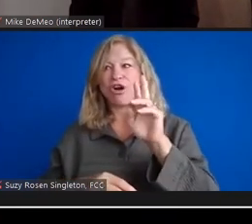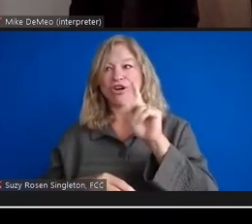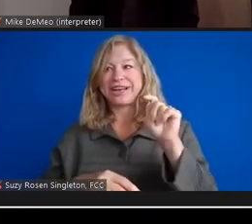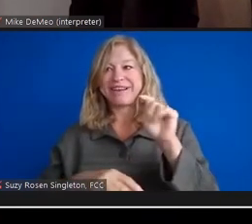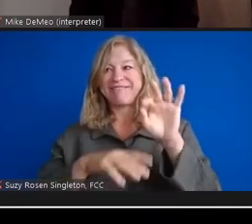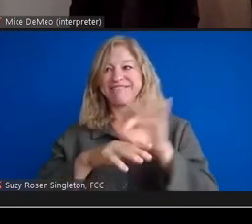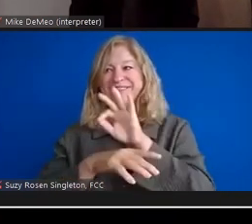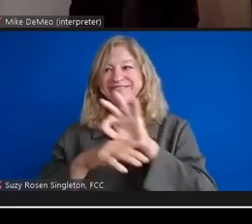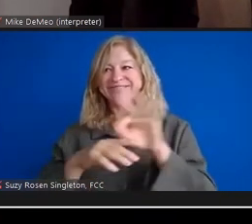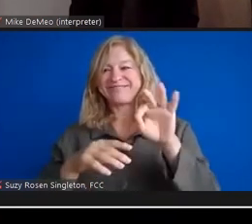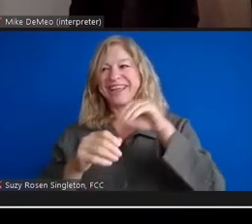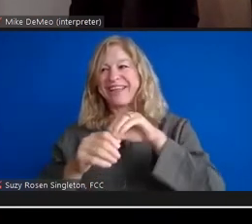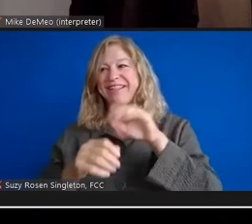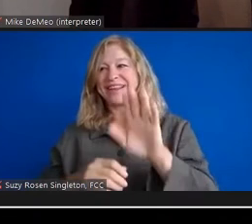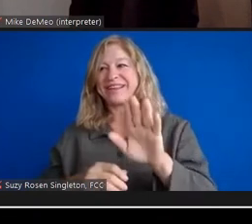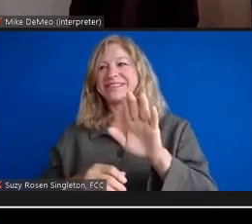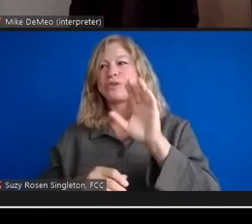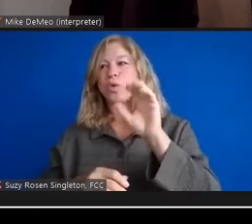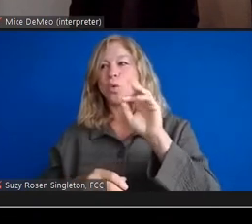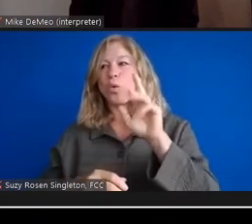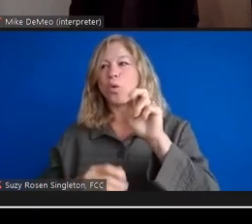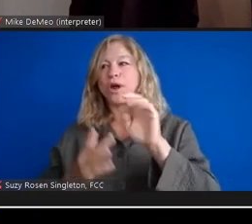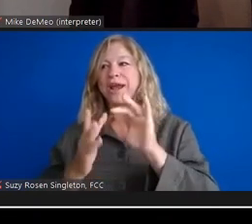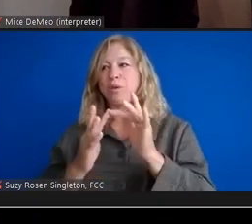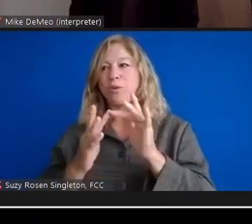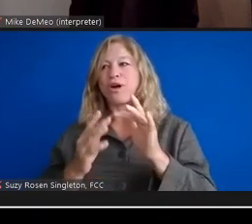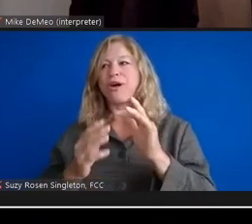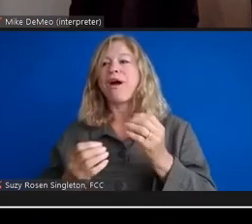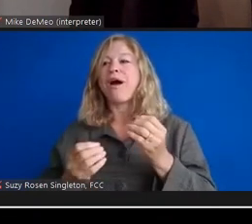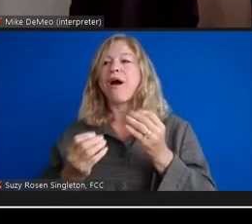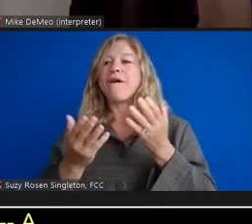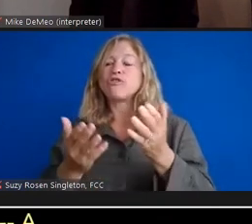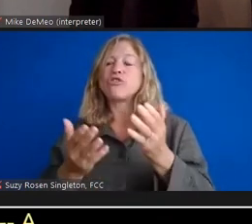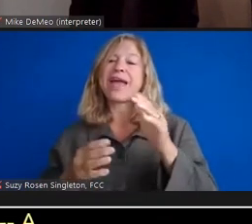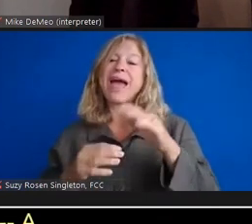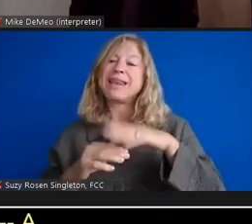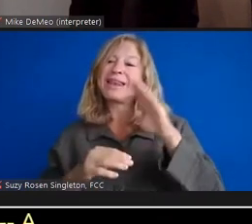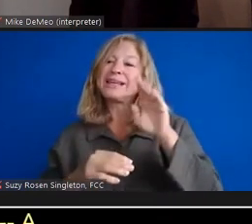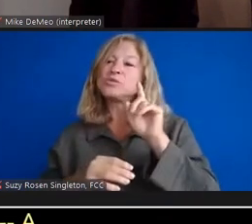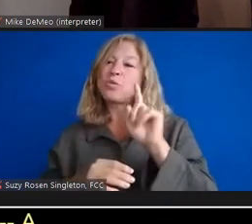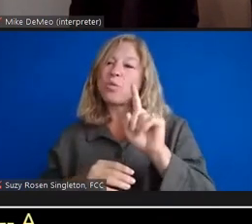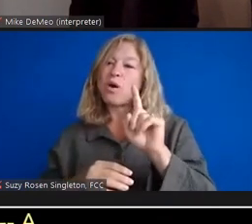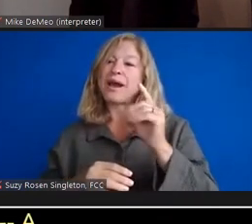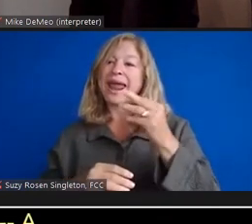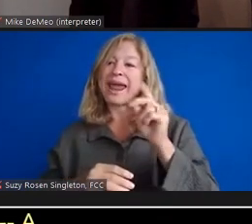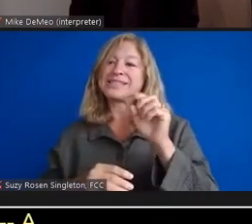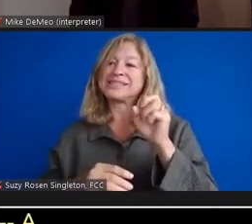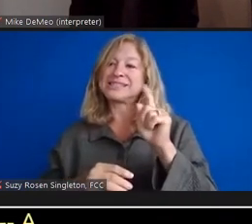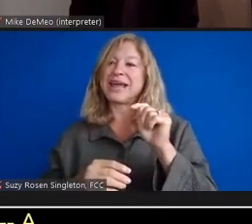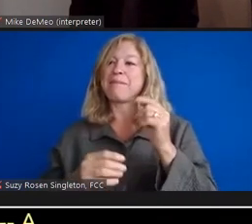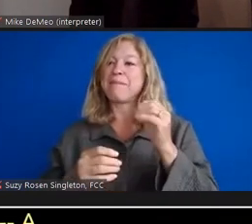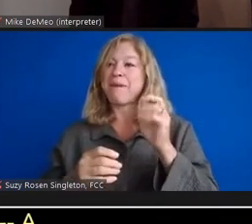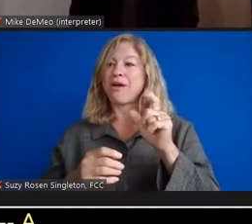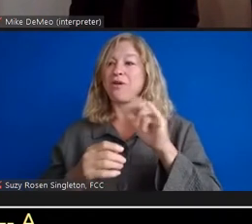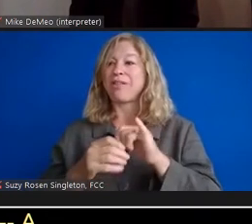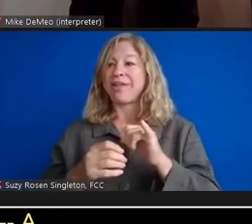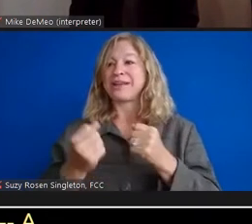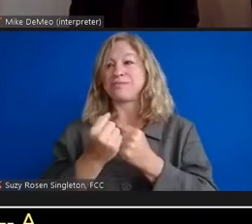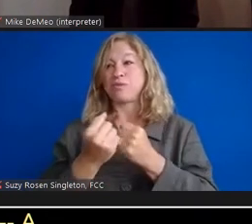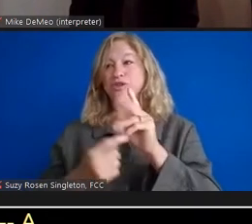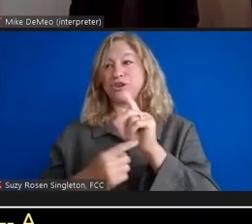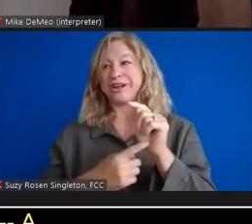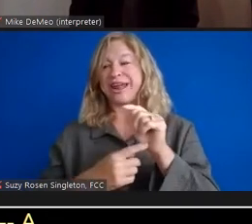having already implemented a native RTT functionality in their core network offered in at least